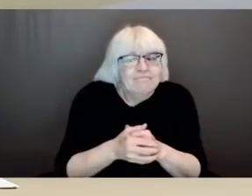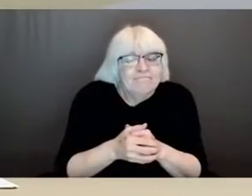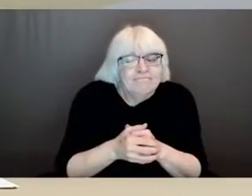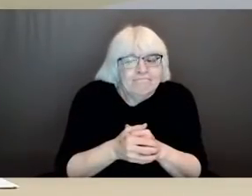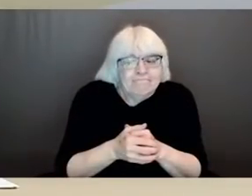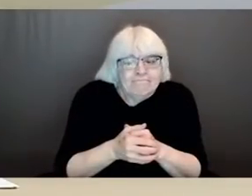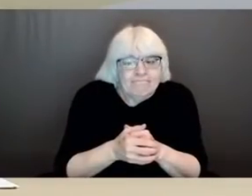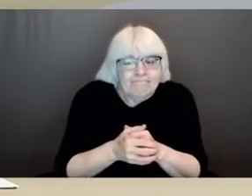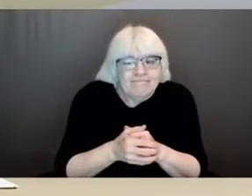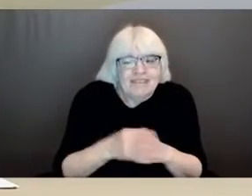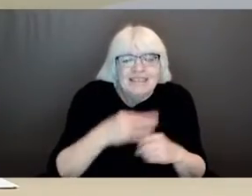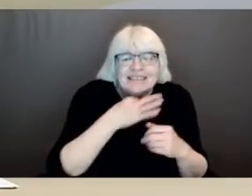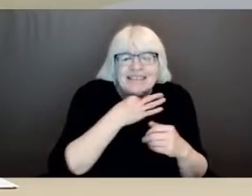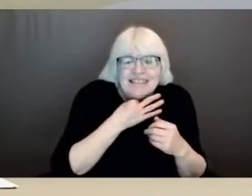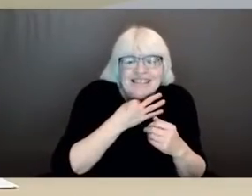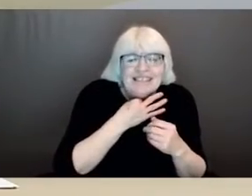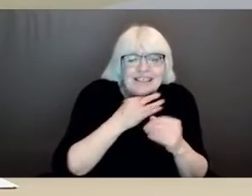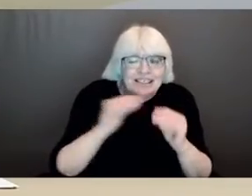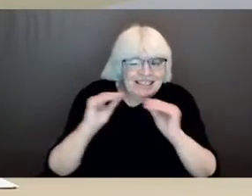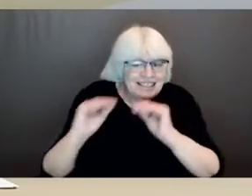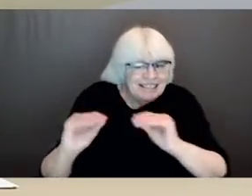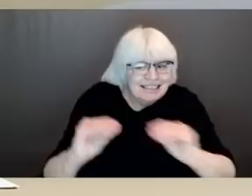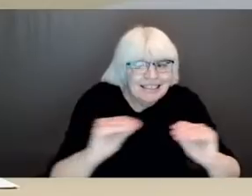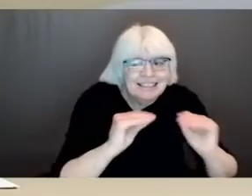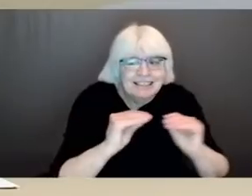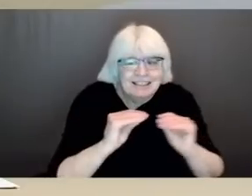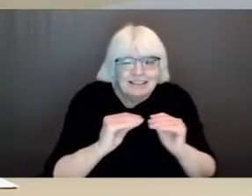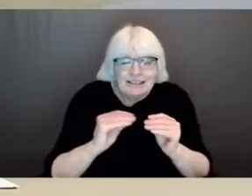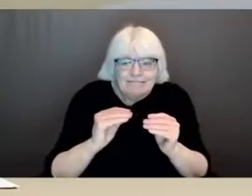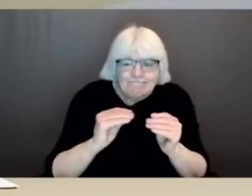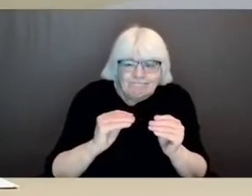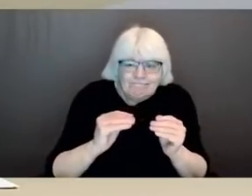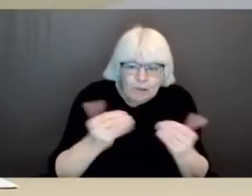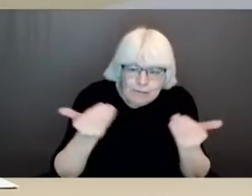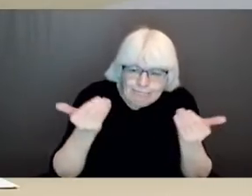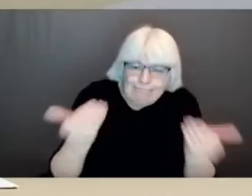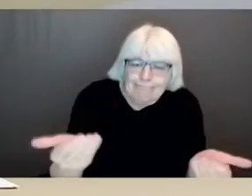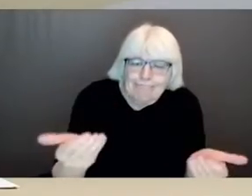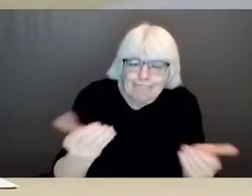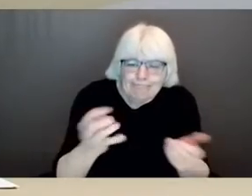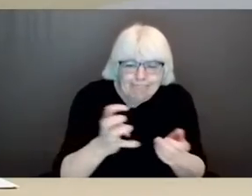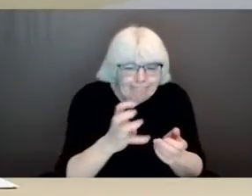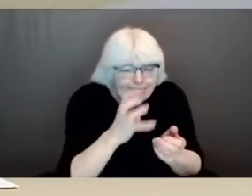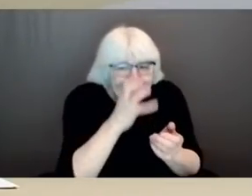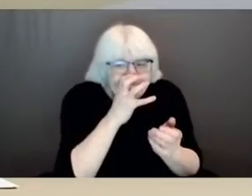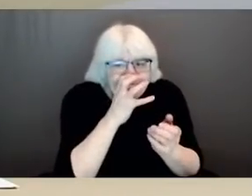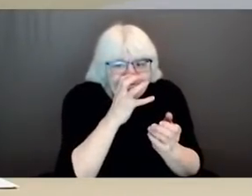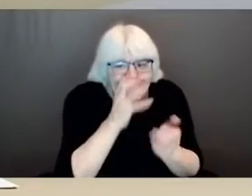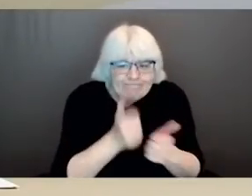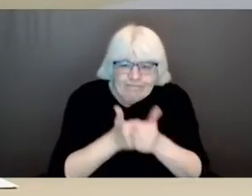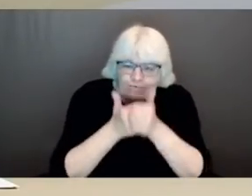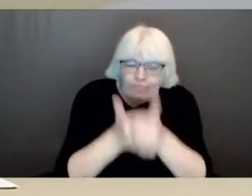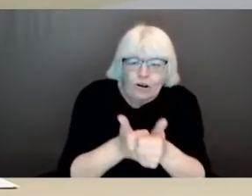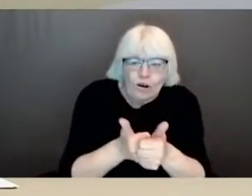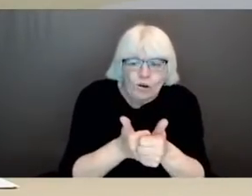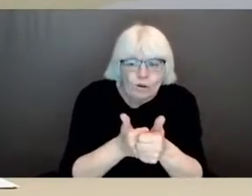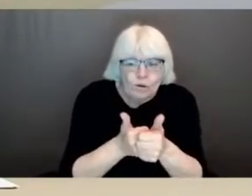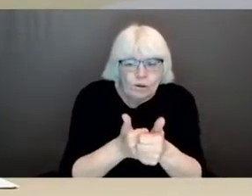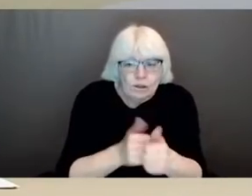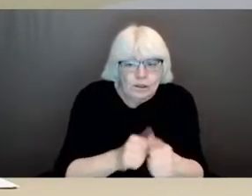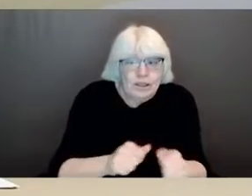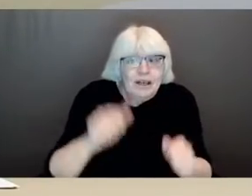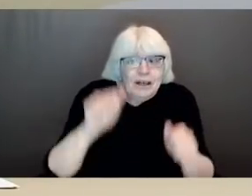grace period will end, and when some more forceful penalties will be put in place? Well,